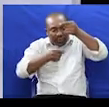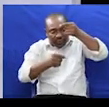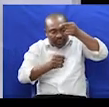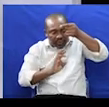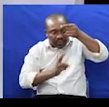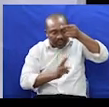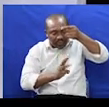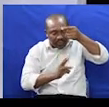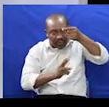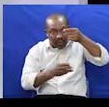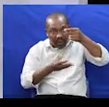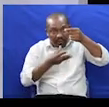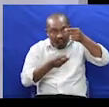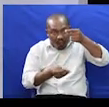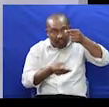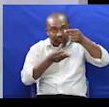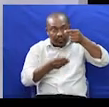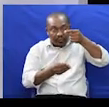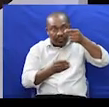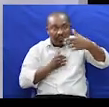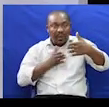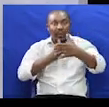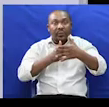of adding